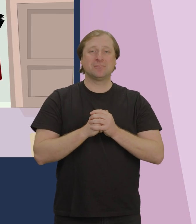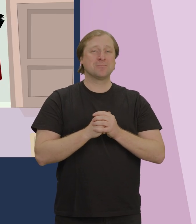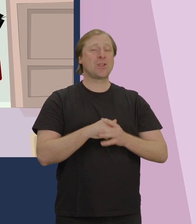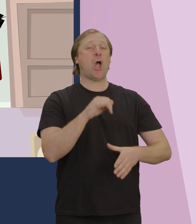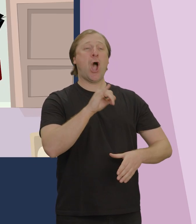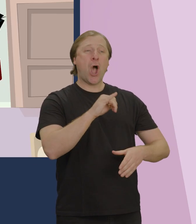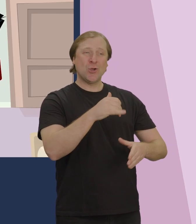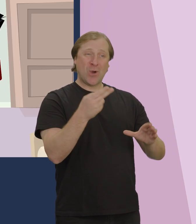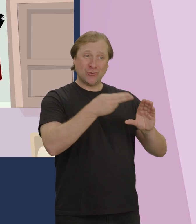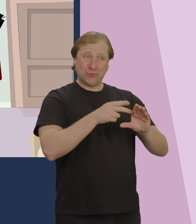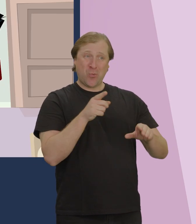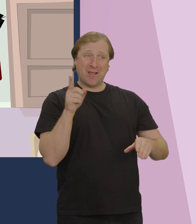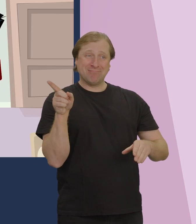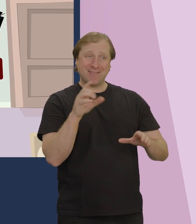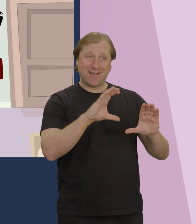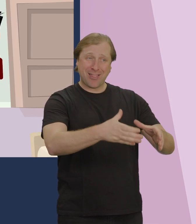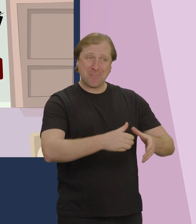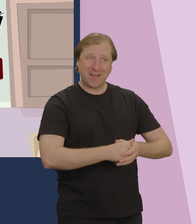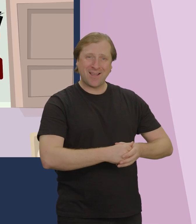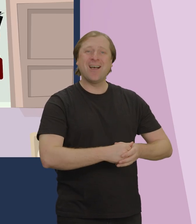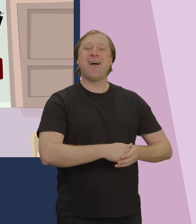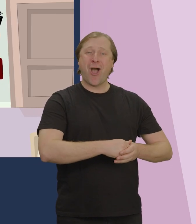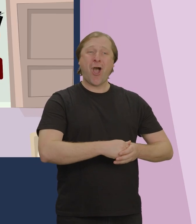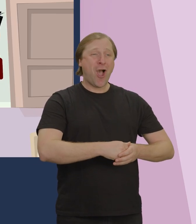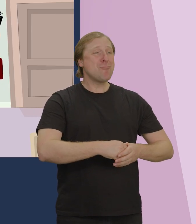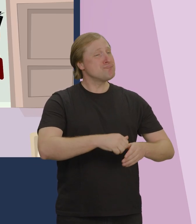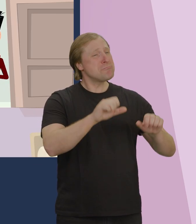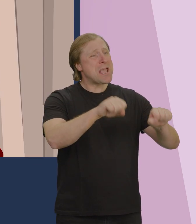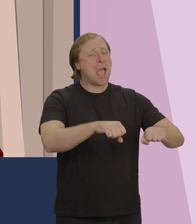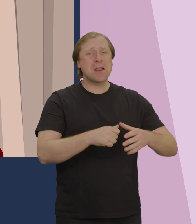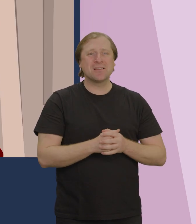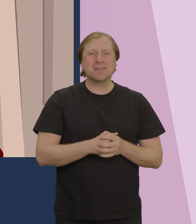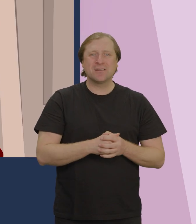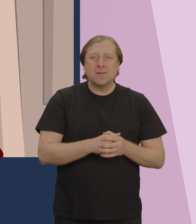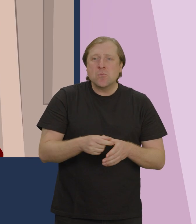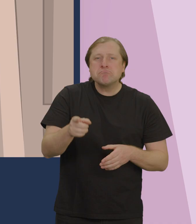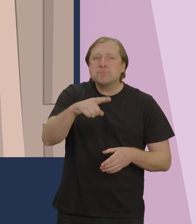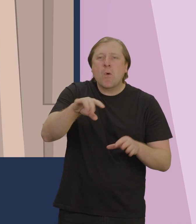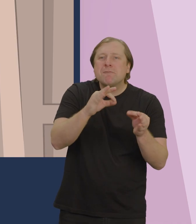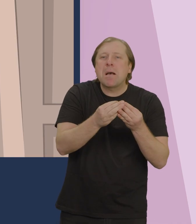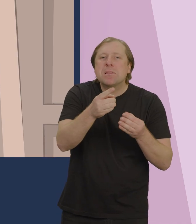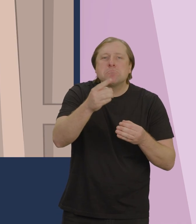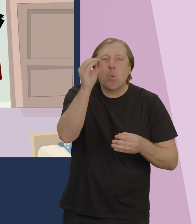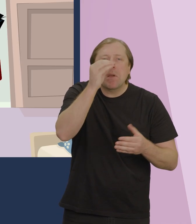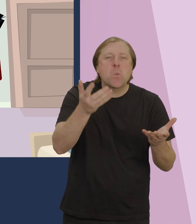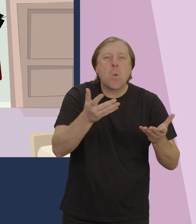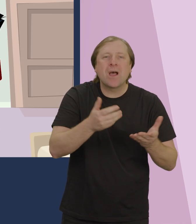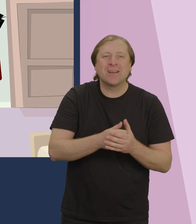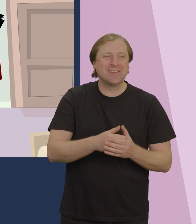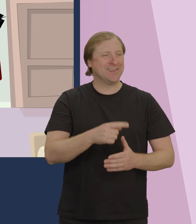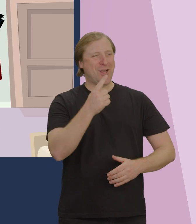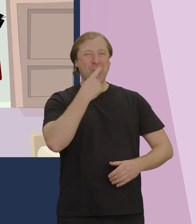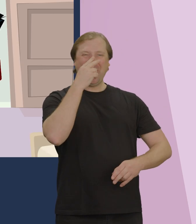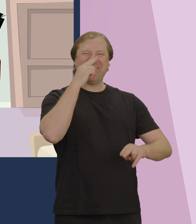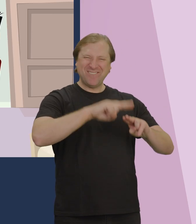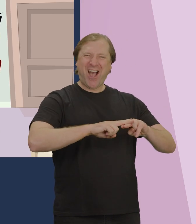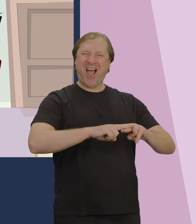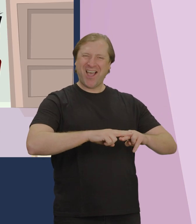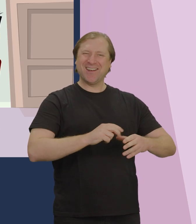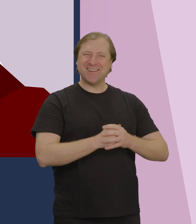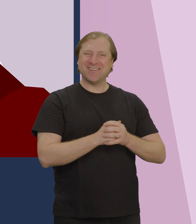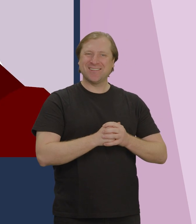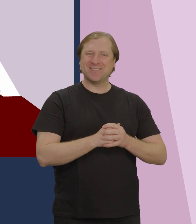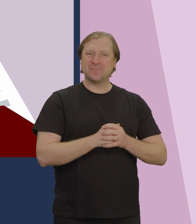So, you want to join the Mystery Mavens? I think that's very doable. What about you guys? What do you think? It looks fun,